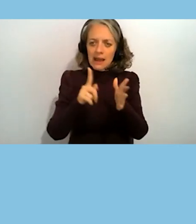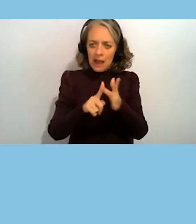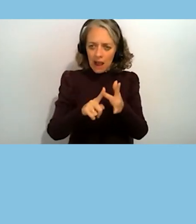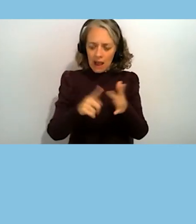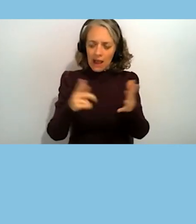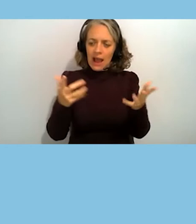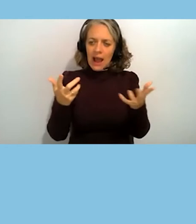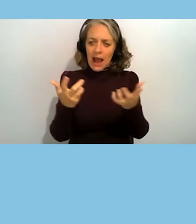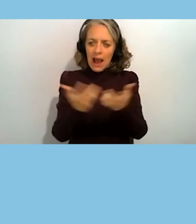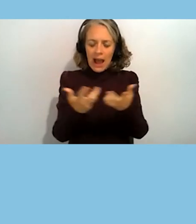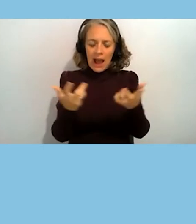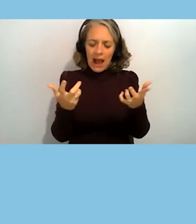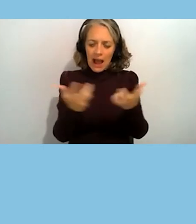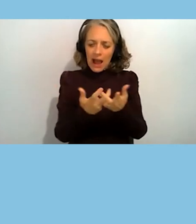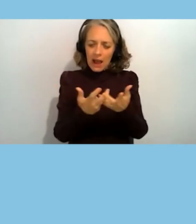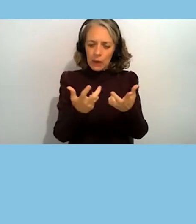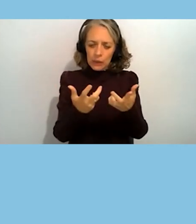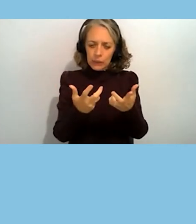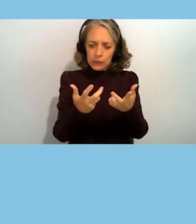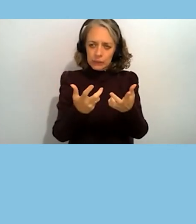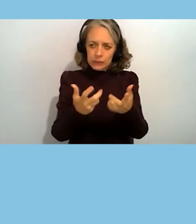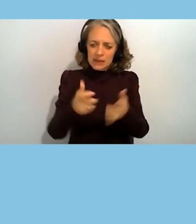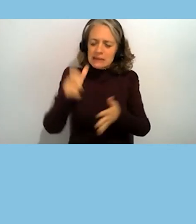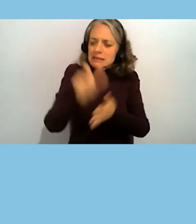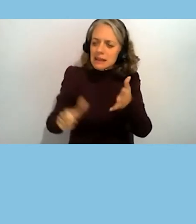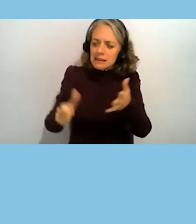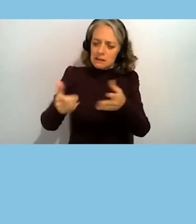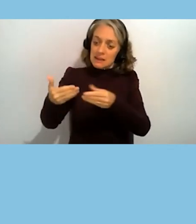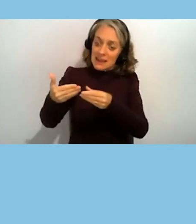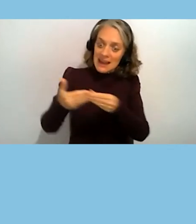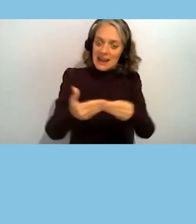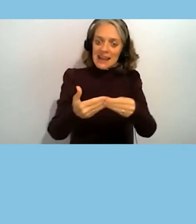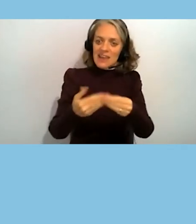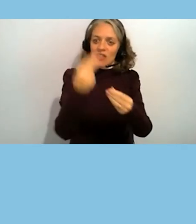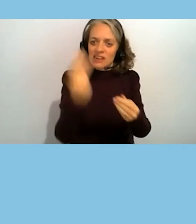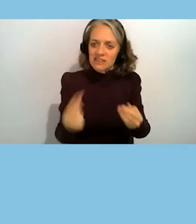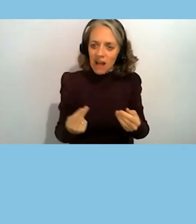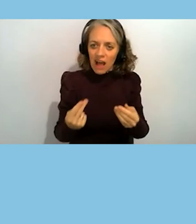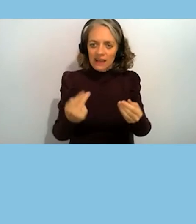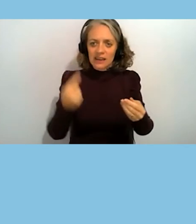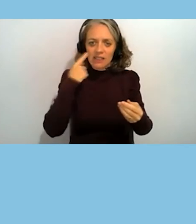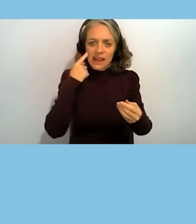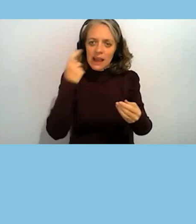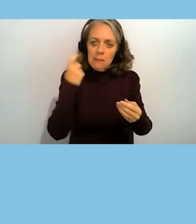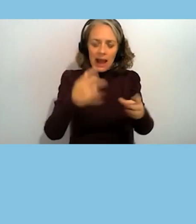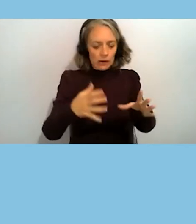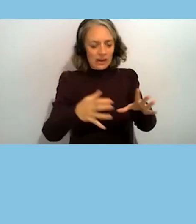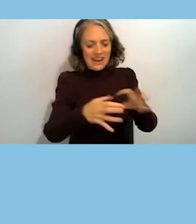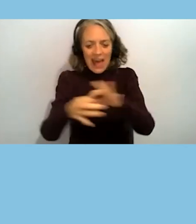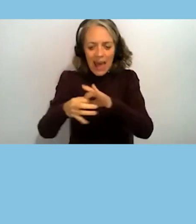people kind of disability-led design in the practice of thinking about network building, community